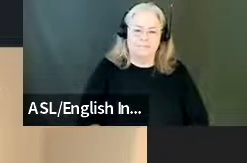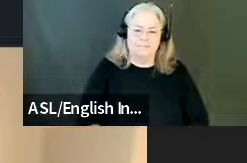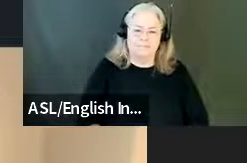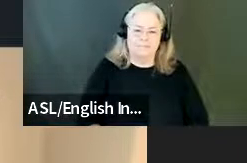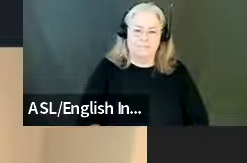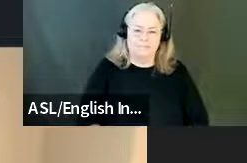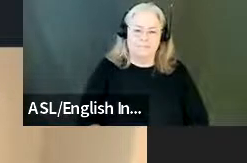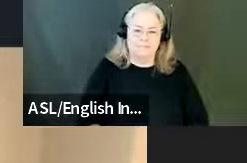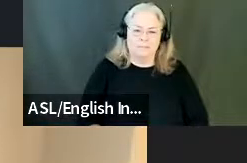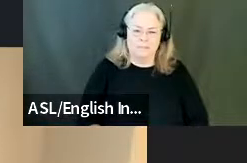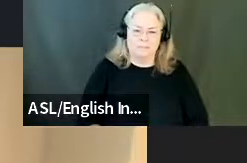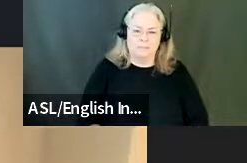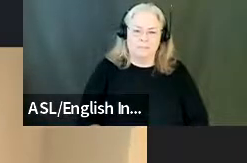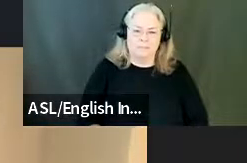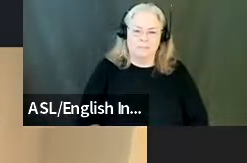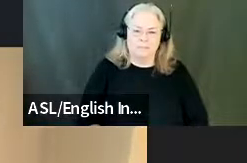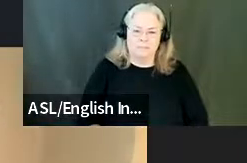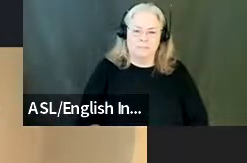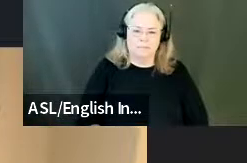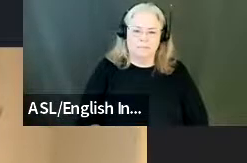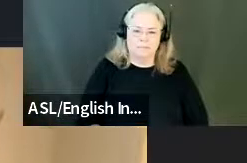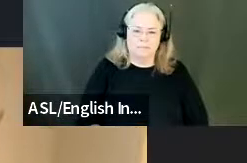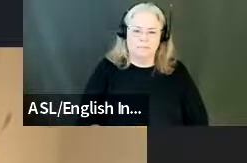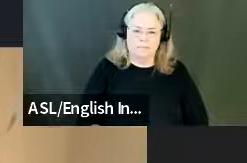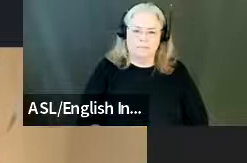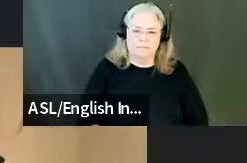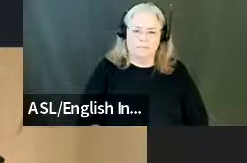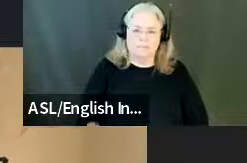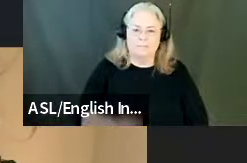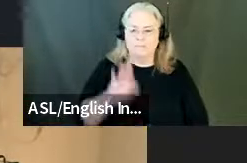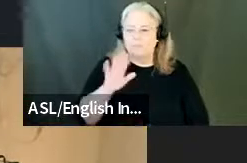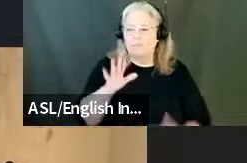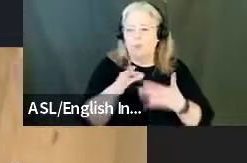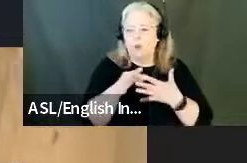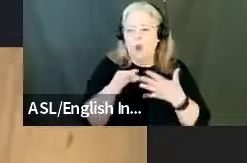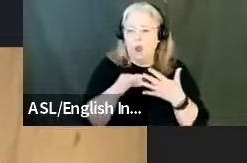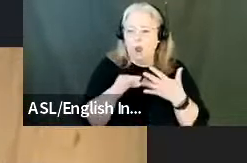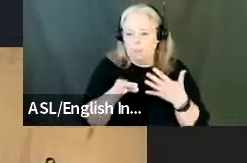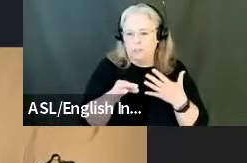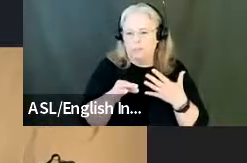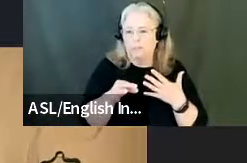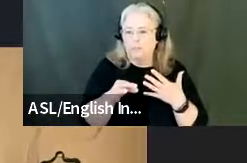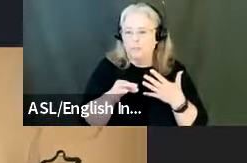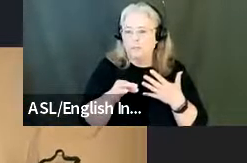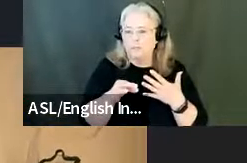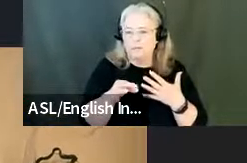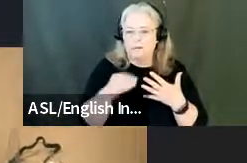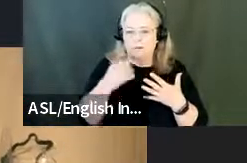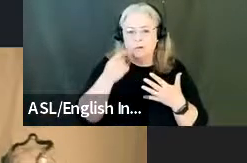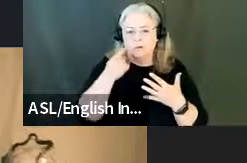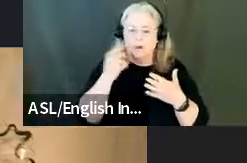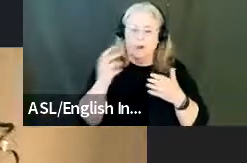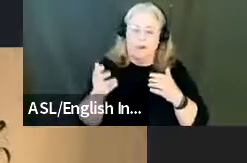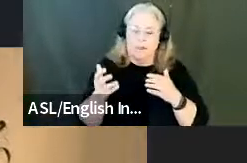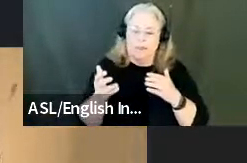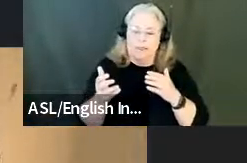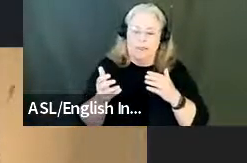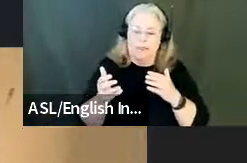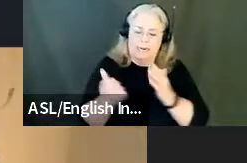And getting the arms moving. So that's your option for an attachment to a hospital